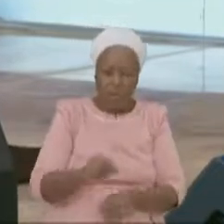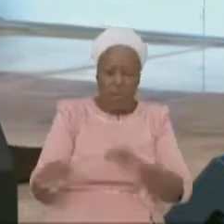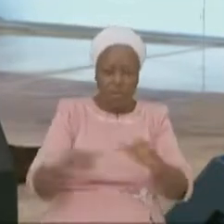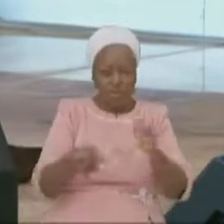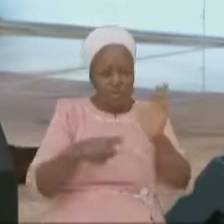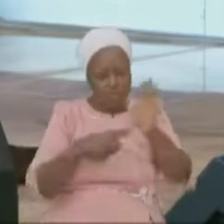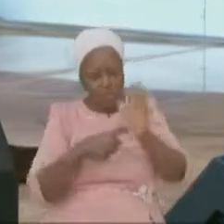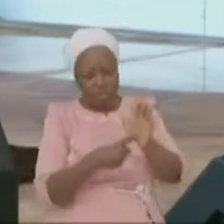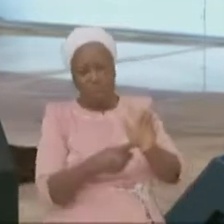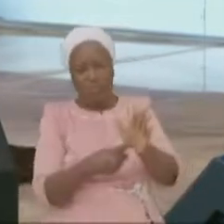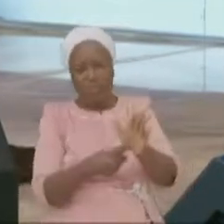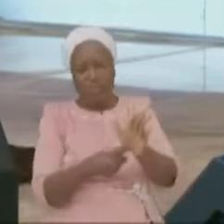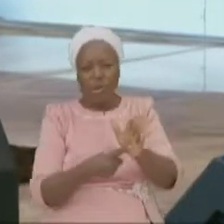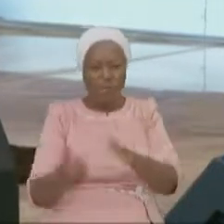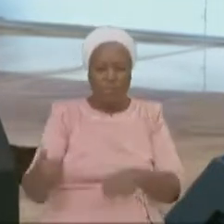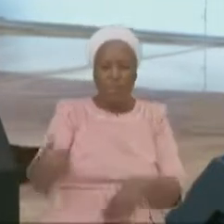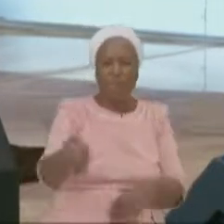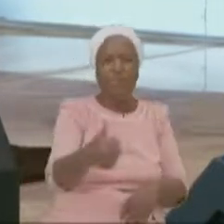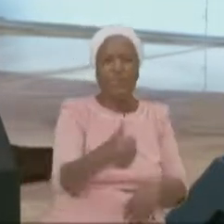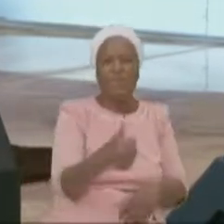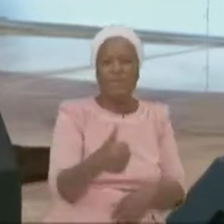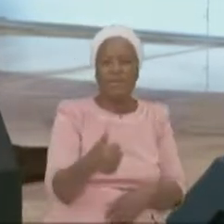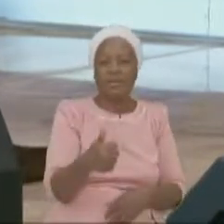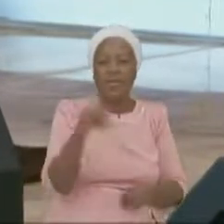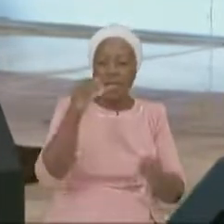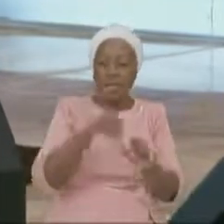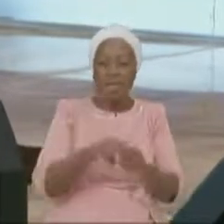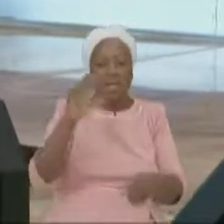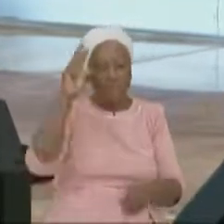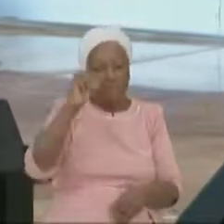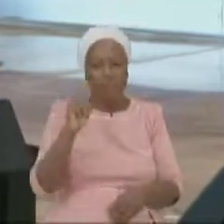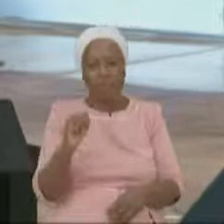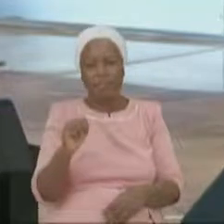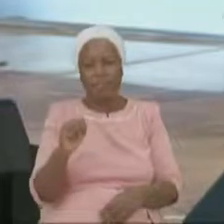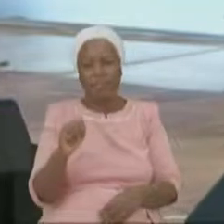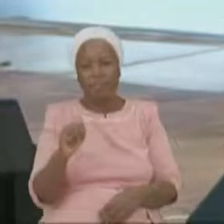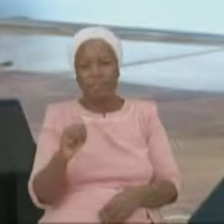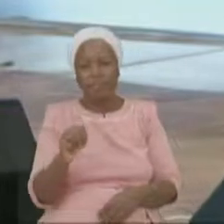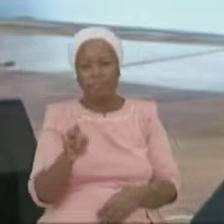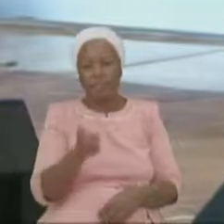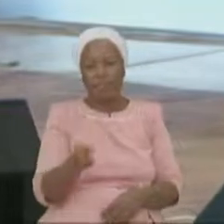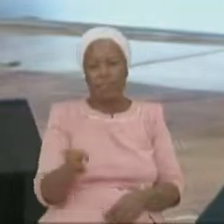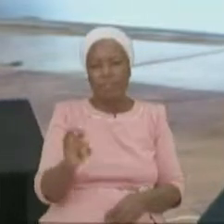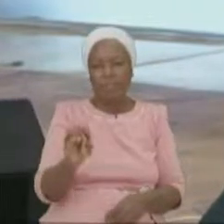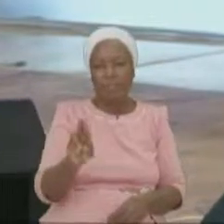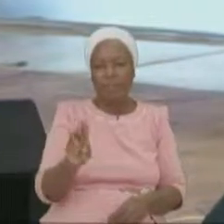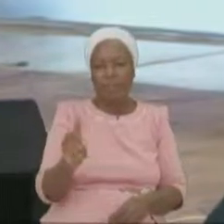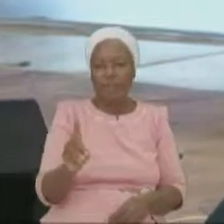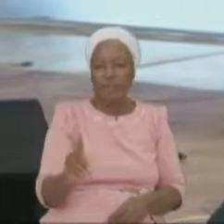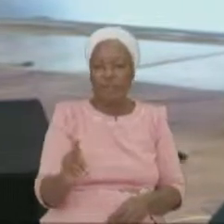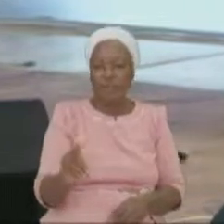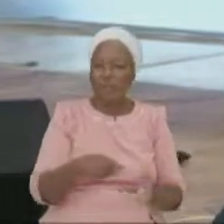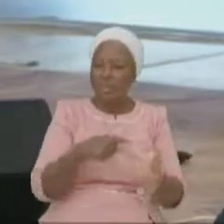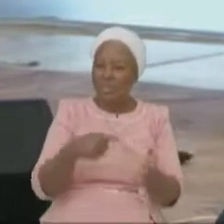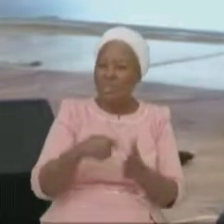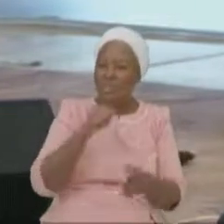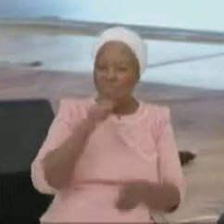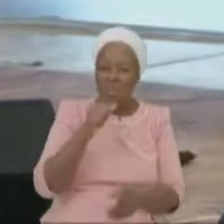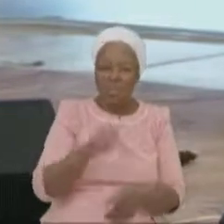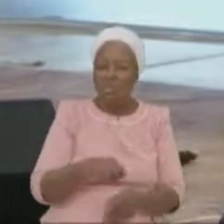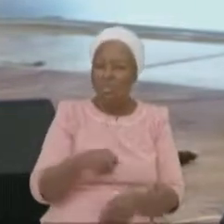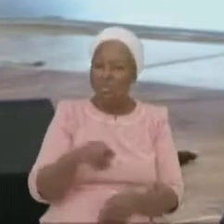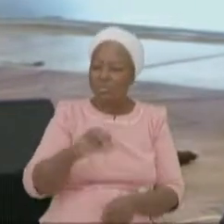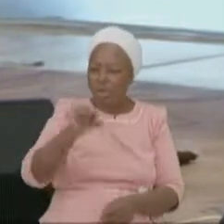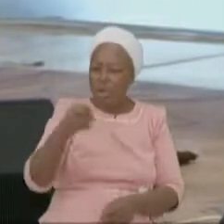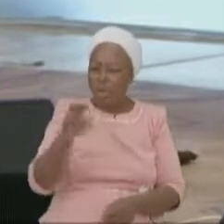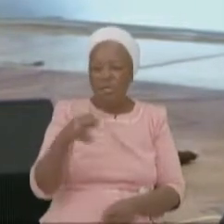show forth themselves in him. Herod, This one is not John the Baptist.